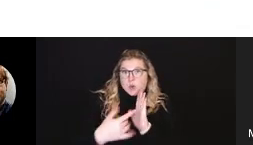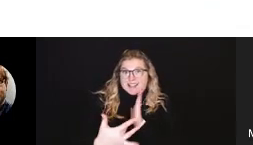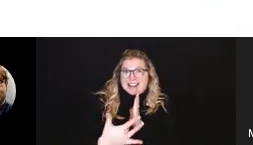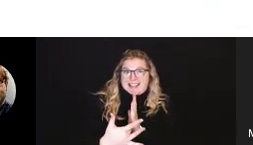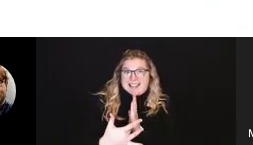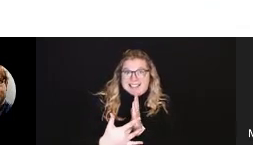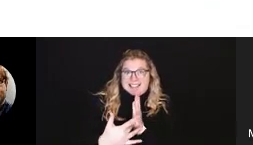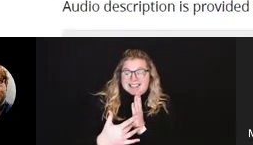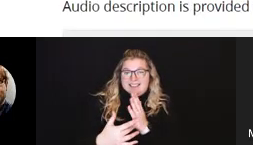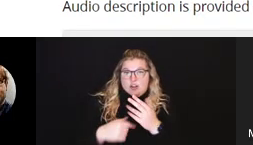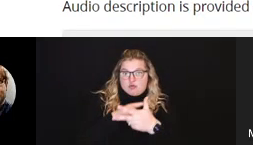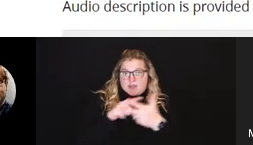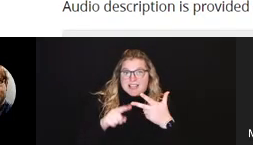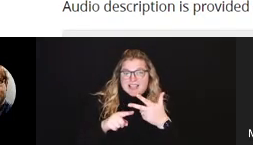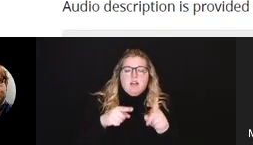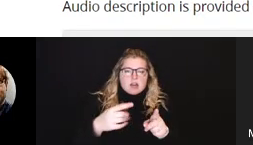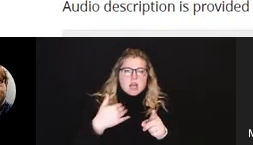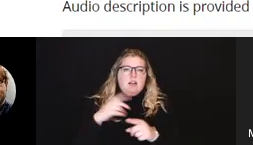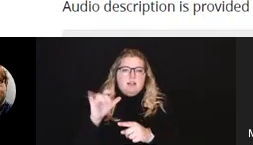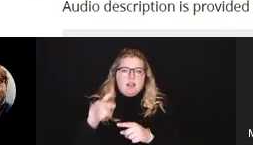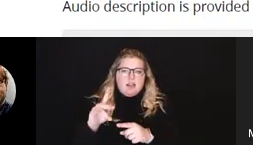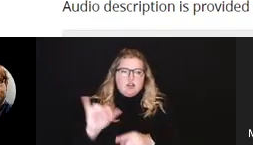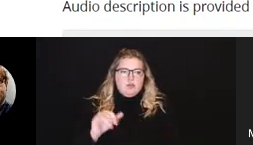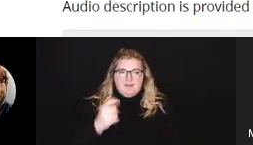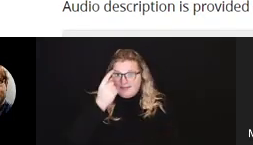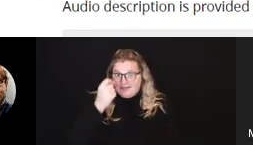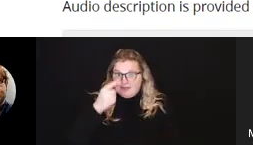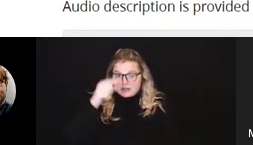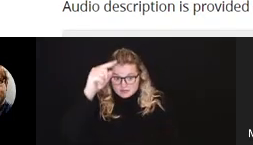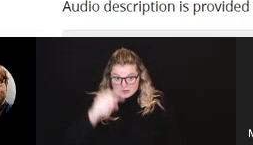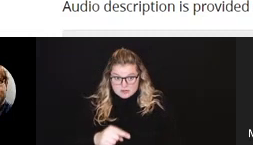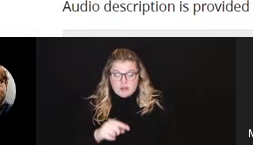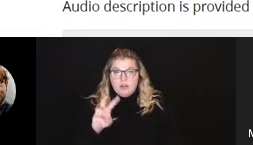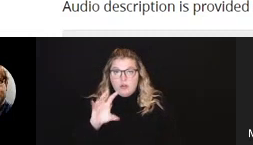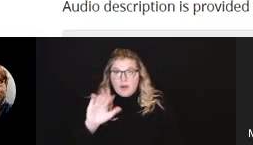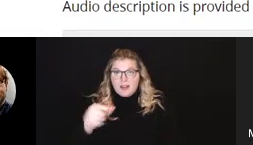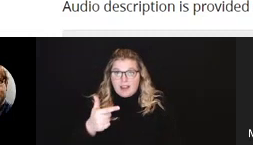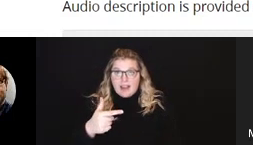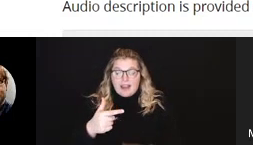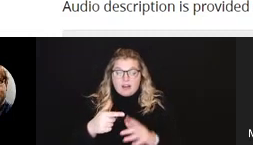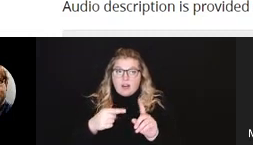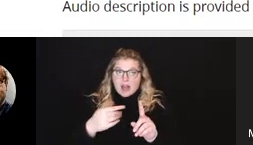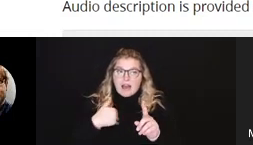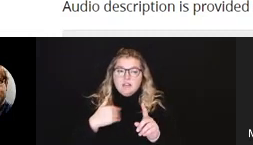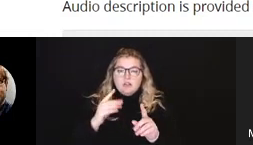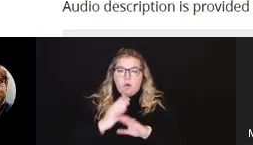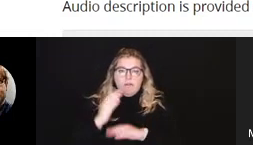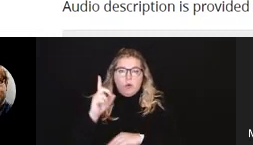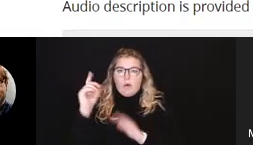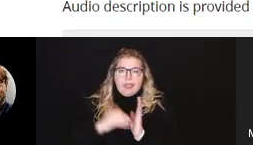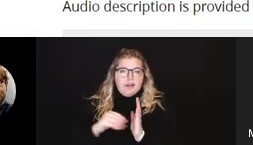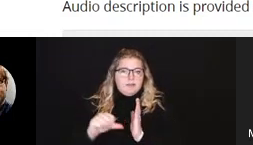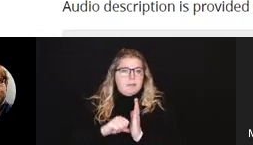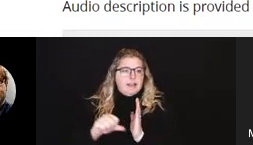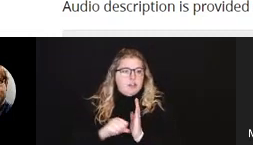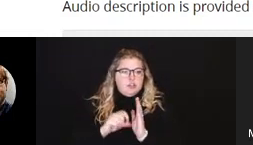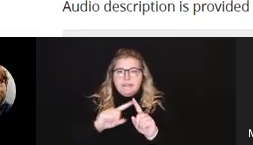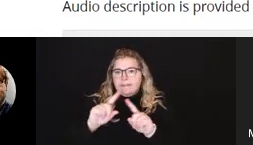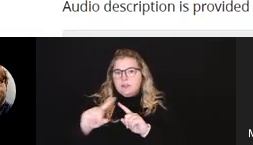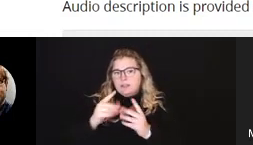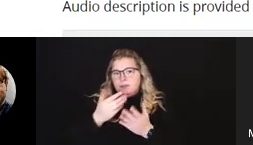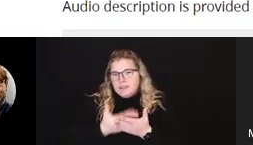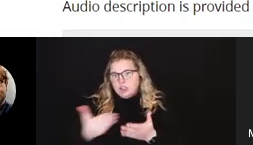well. Now, there are well over 1,000 pages of these supporting materials. There's a lot there. I mentioned last time a checklist,